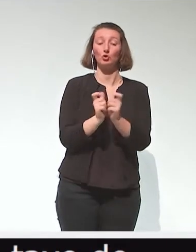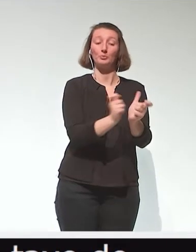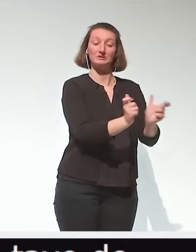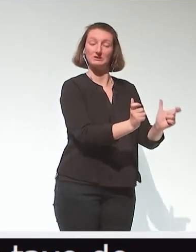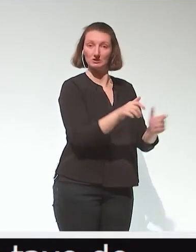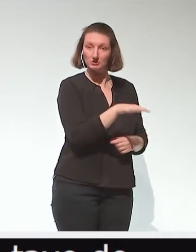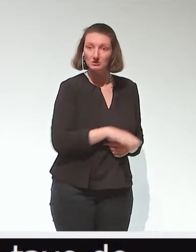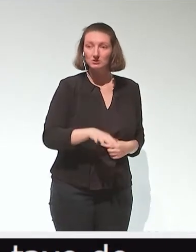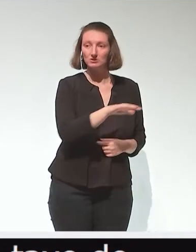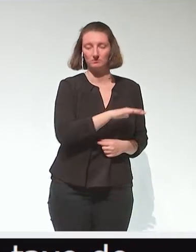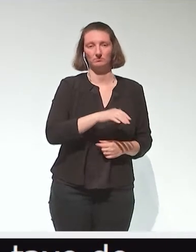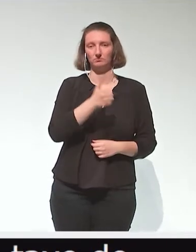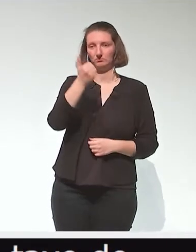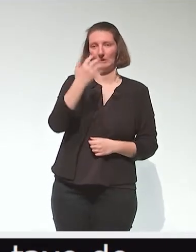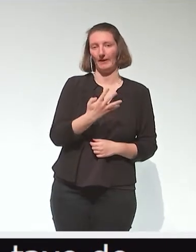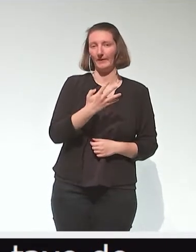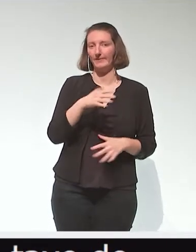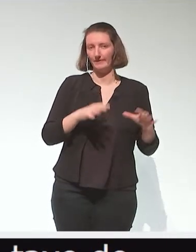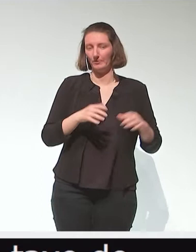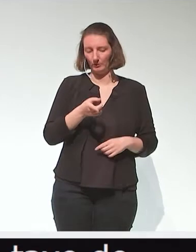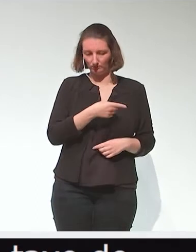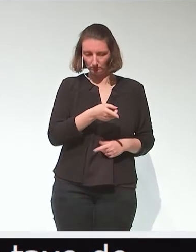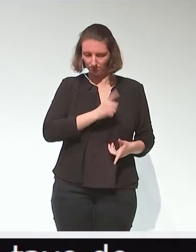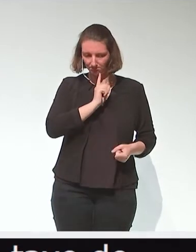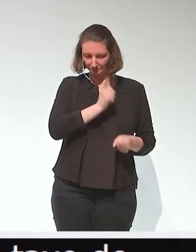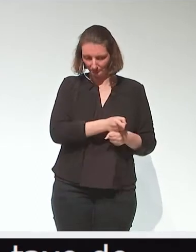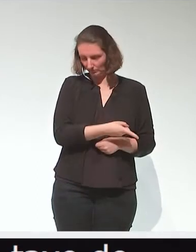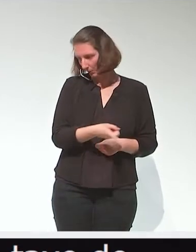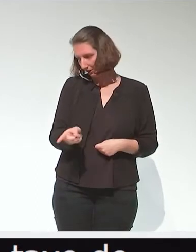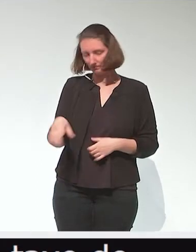compensation system. A quarter of companies